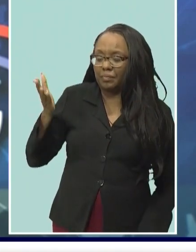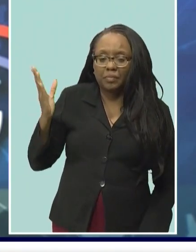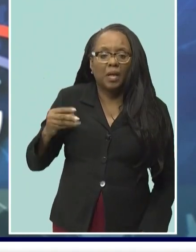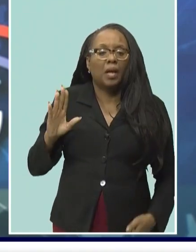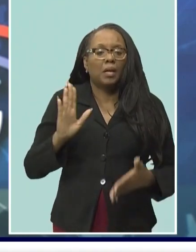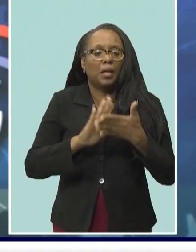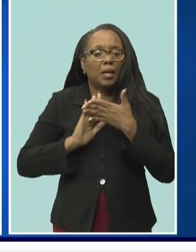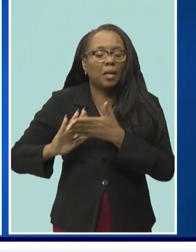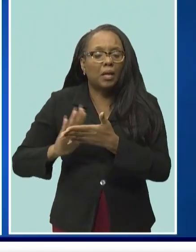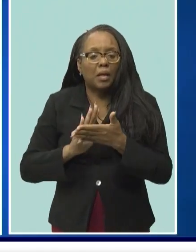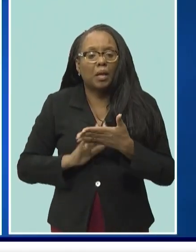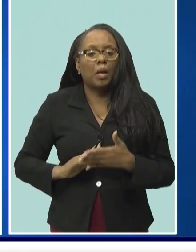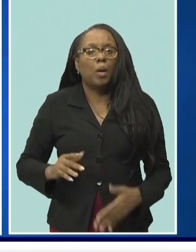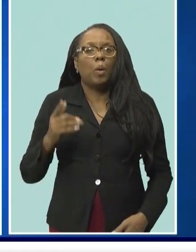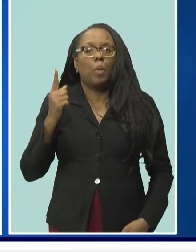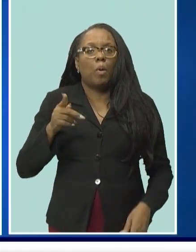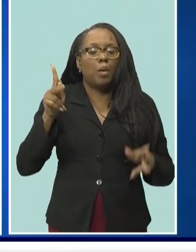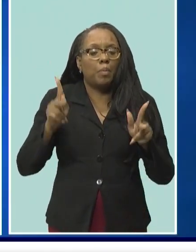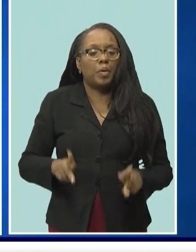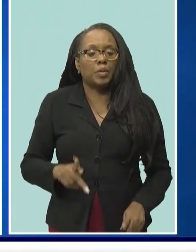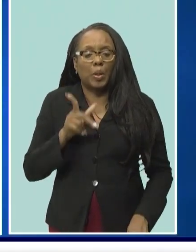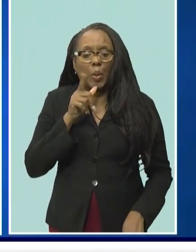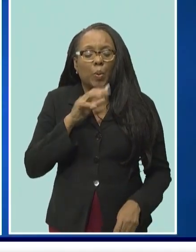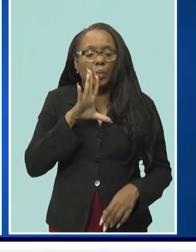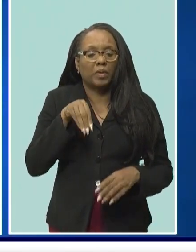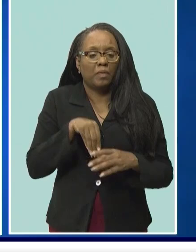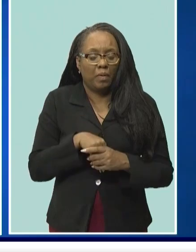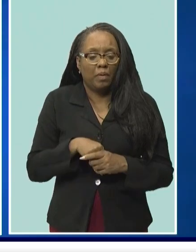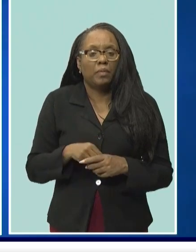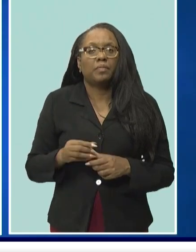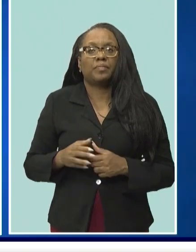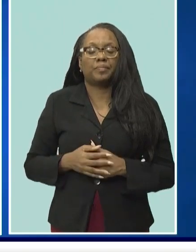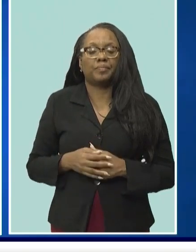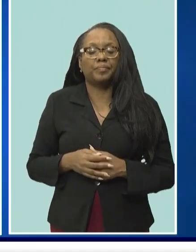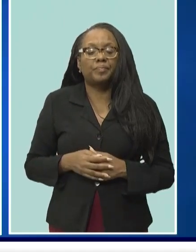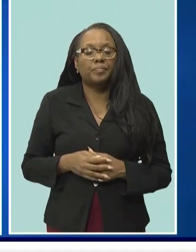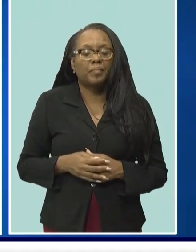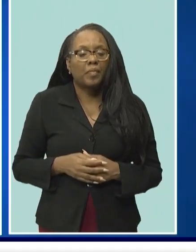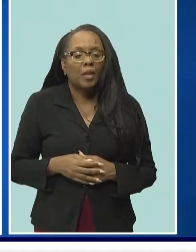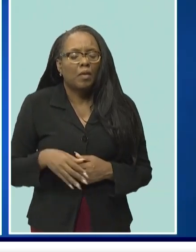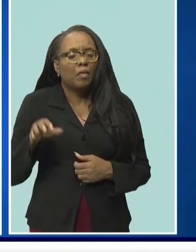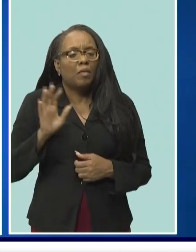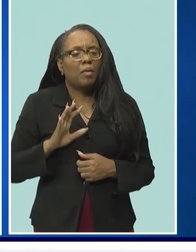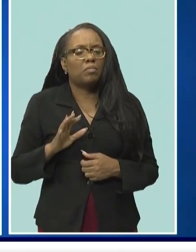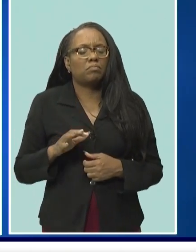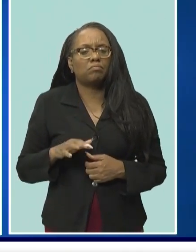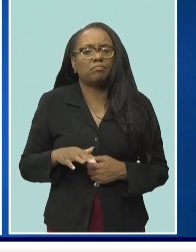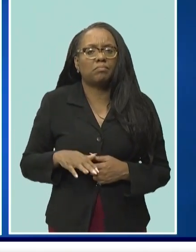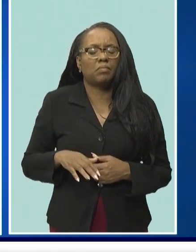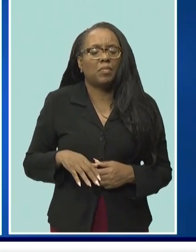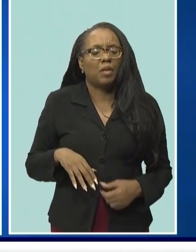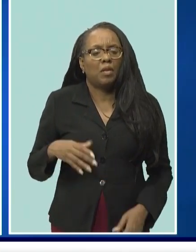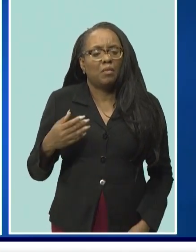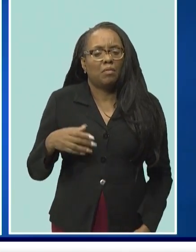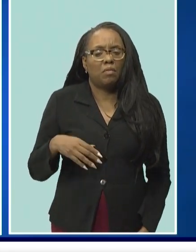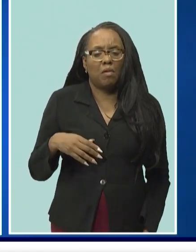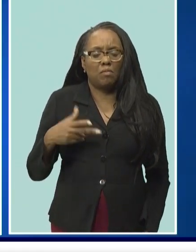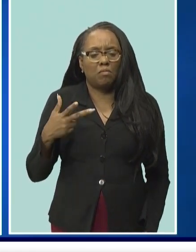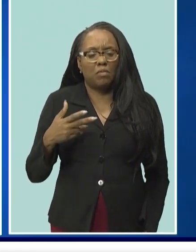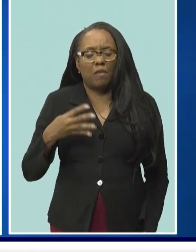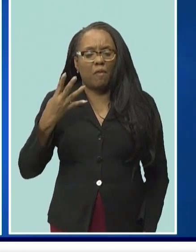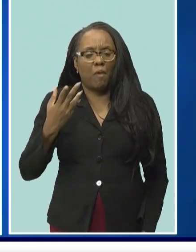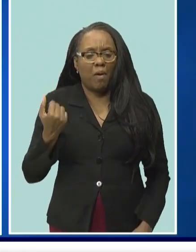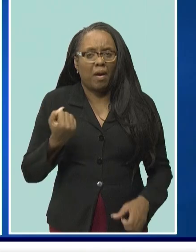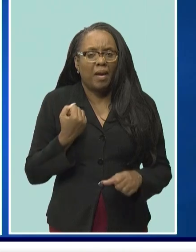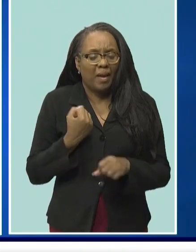achievements. For the last 4.5 years, I can say without fear of contradiction